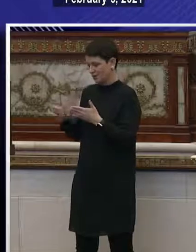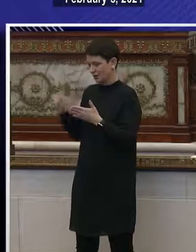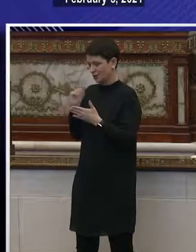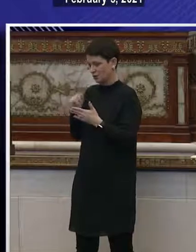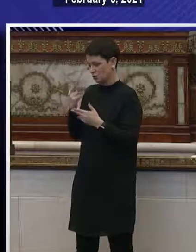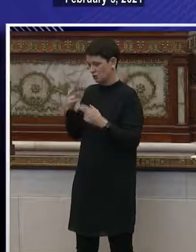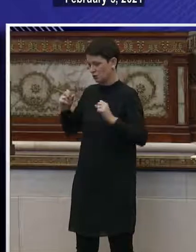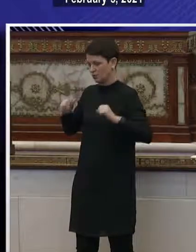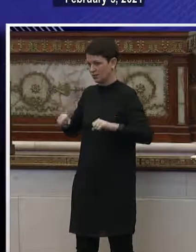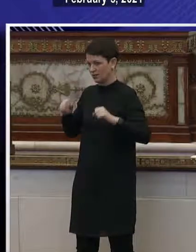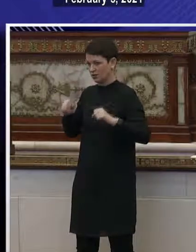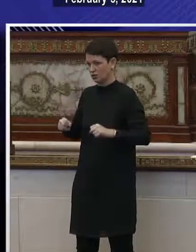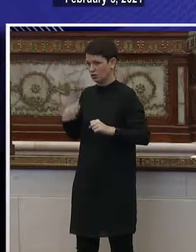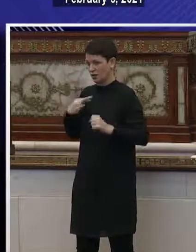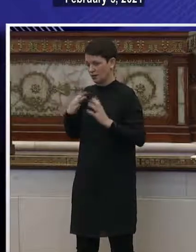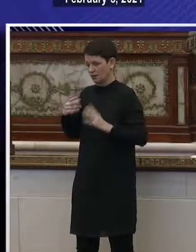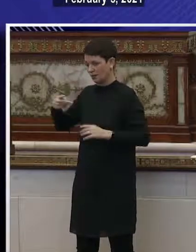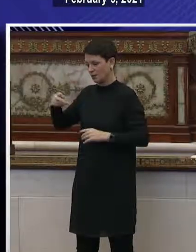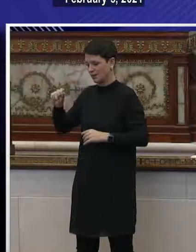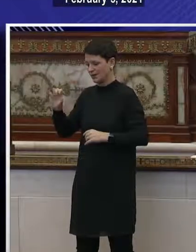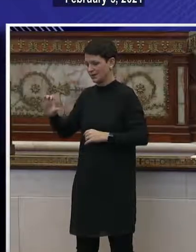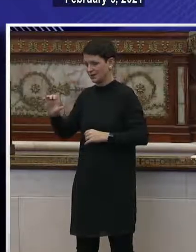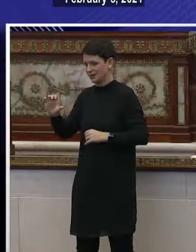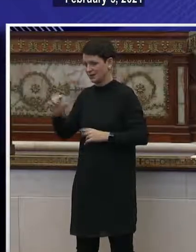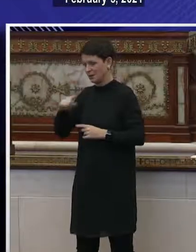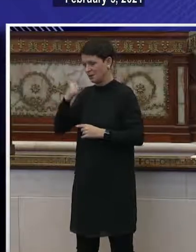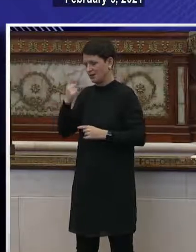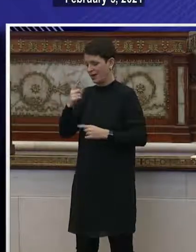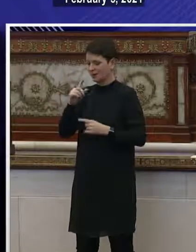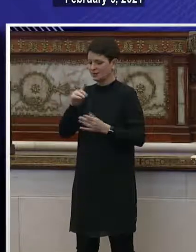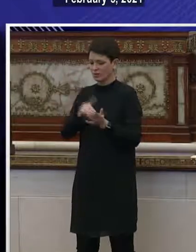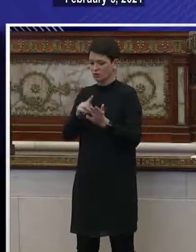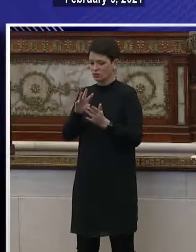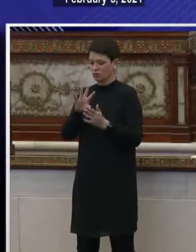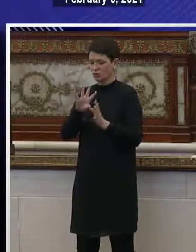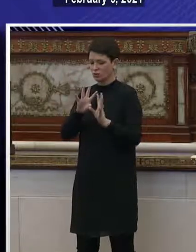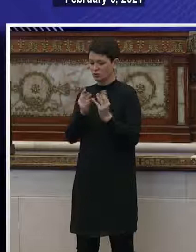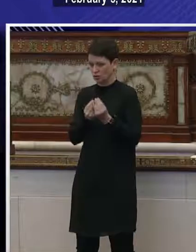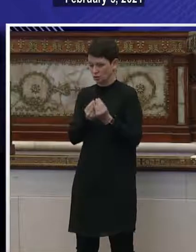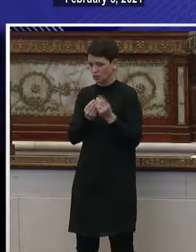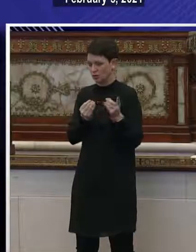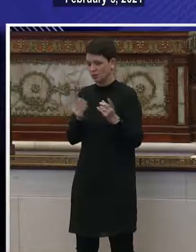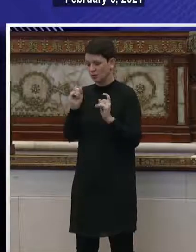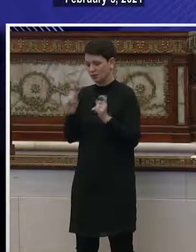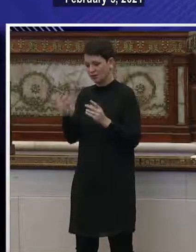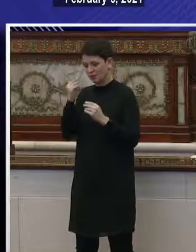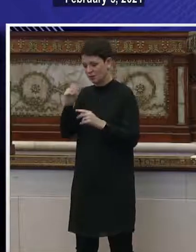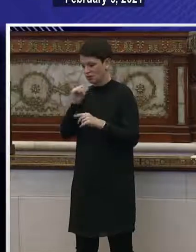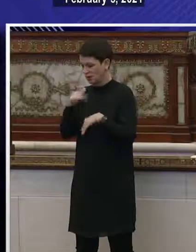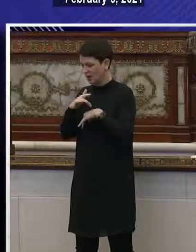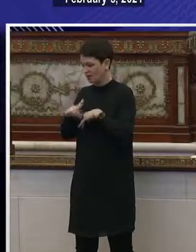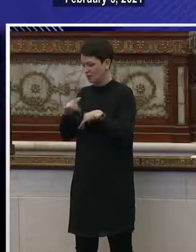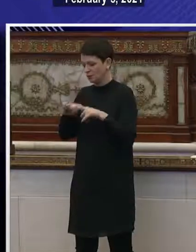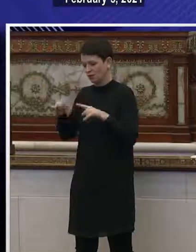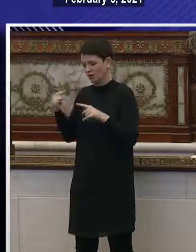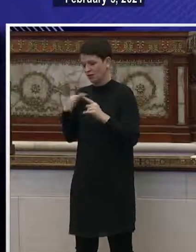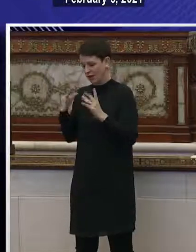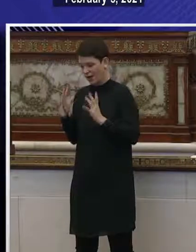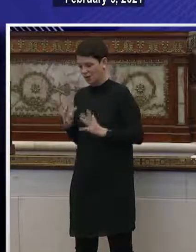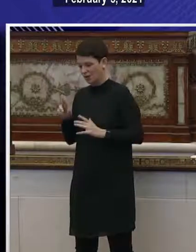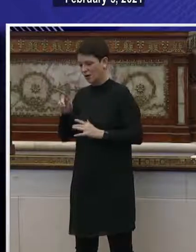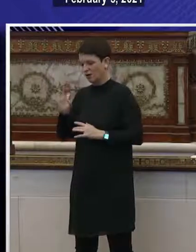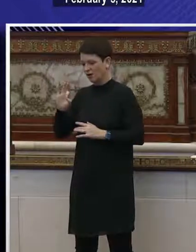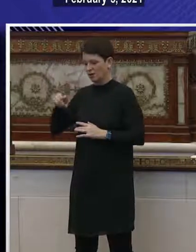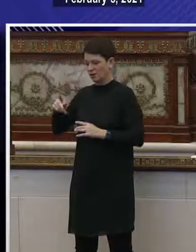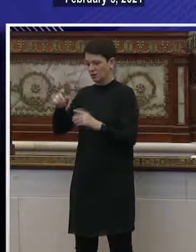two potential applicants, PFC and the Black Doctors COVID Consortium, received information that was not available to other applicants, the RFP was